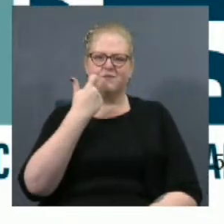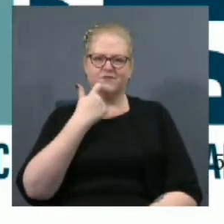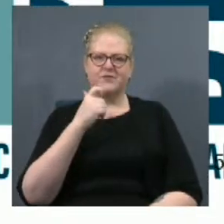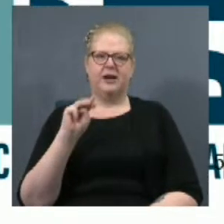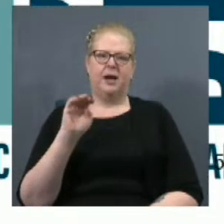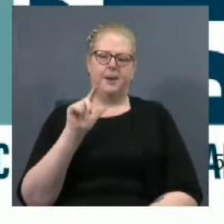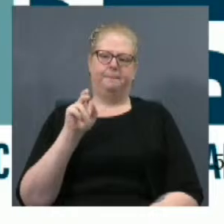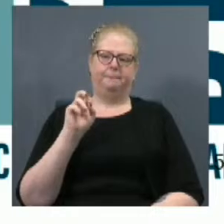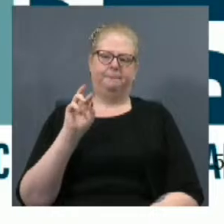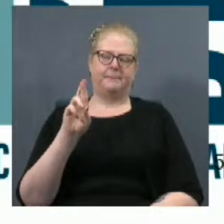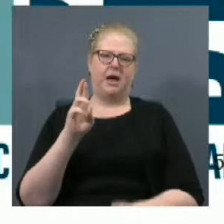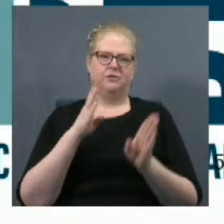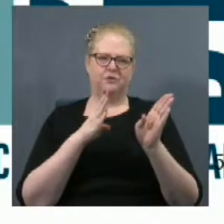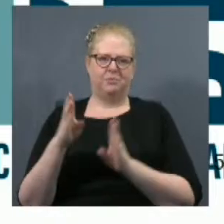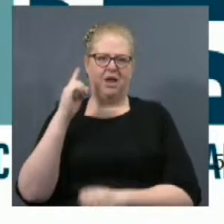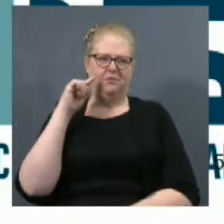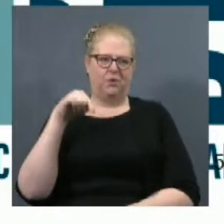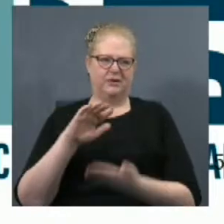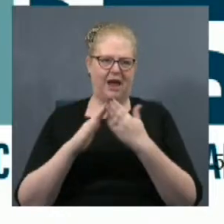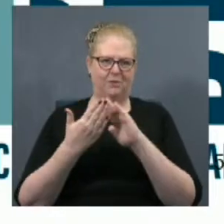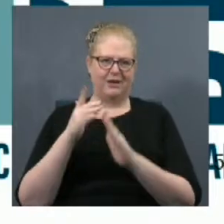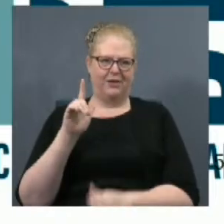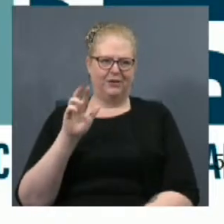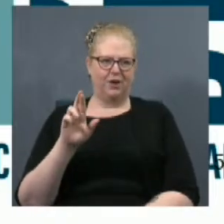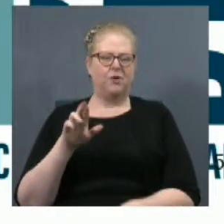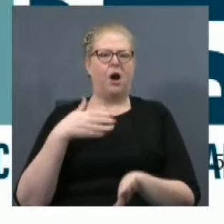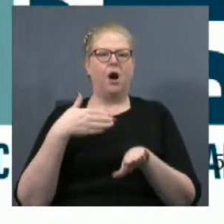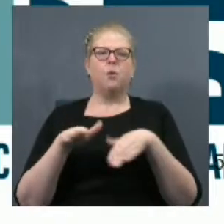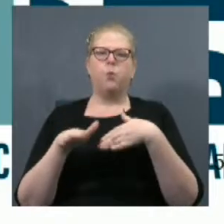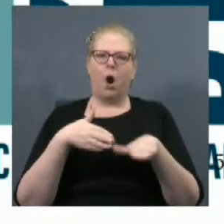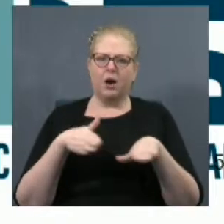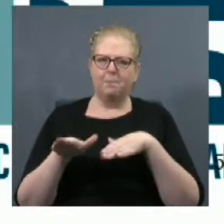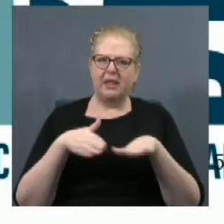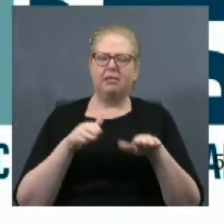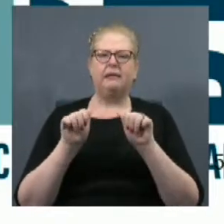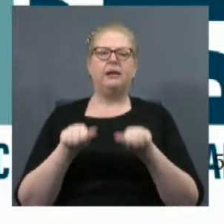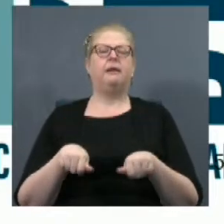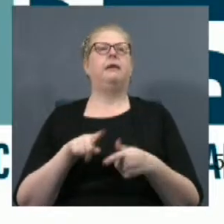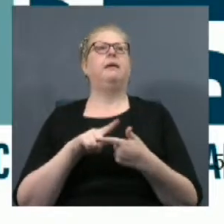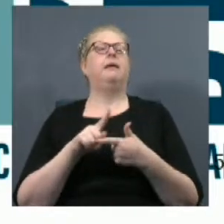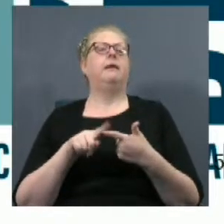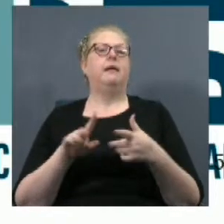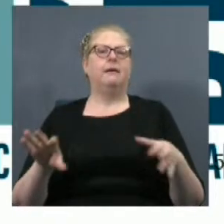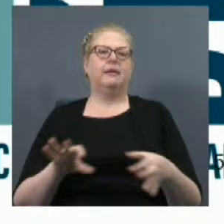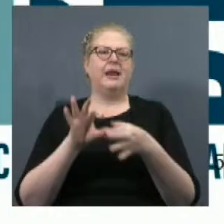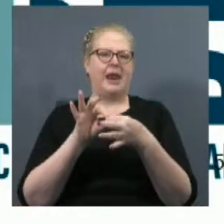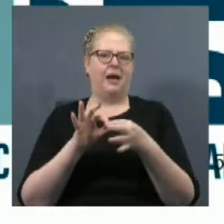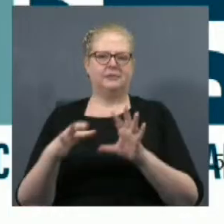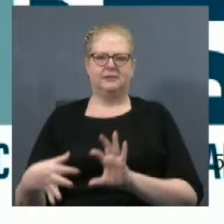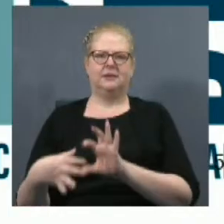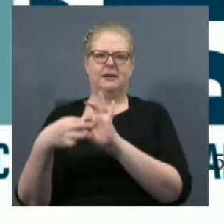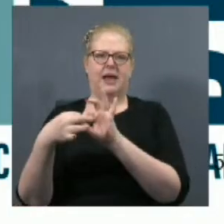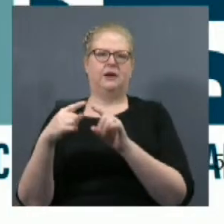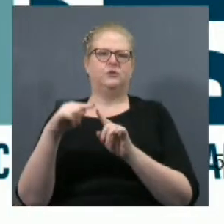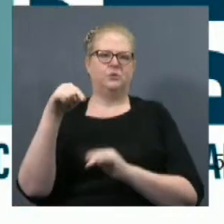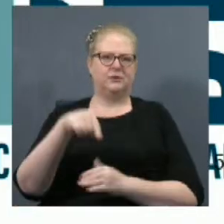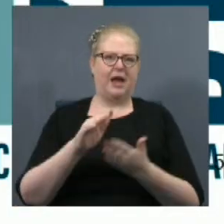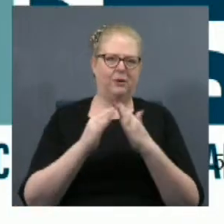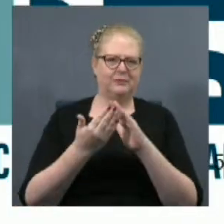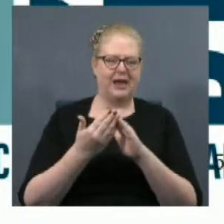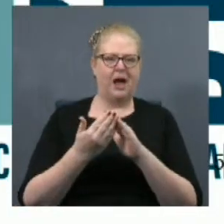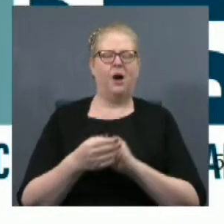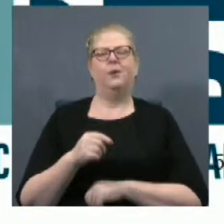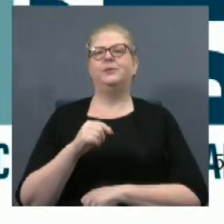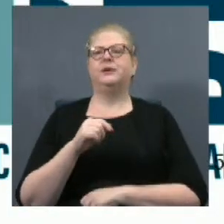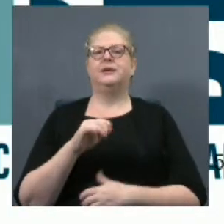for downtown Little Rock, walkability, connections to downtown, connections to the